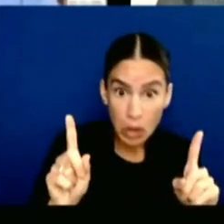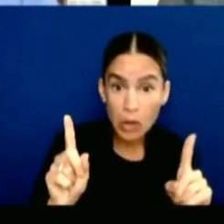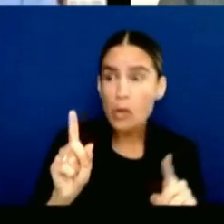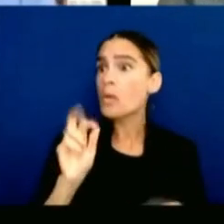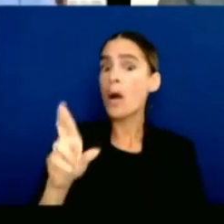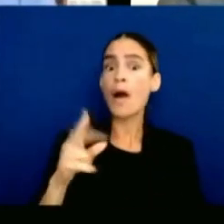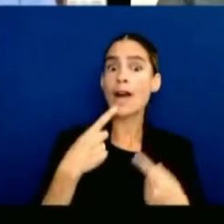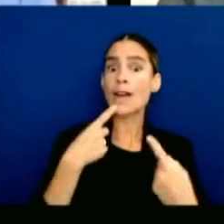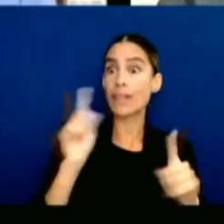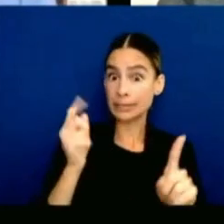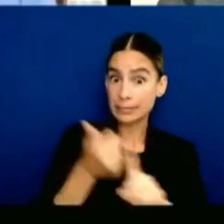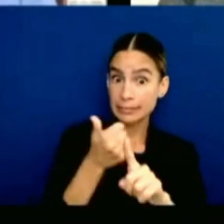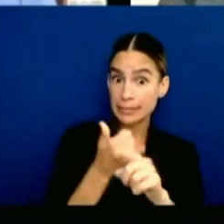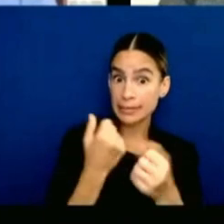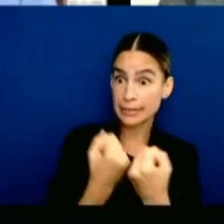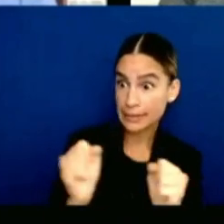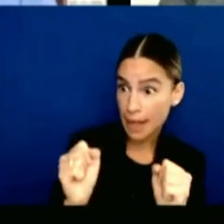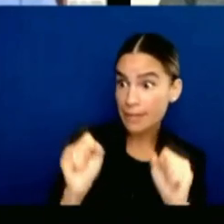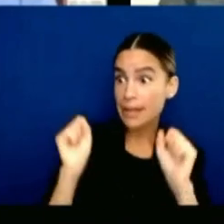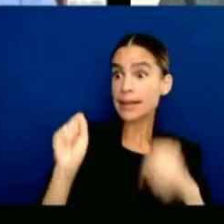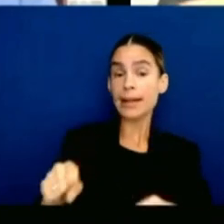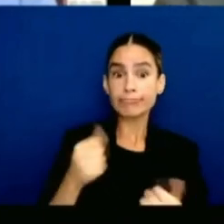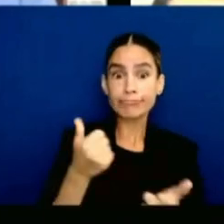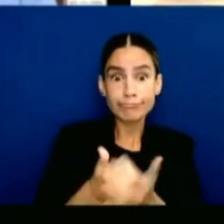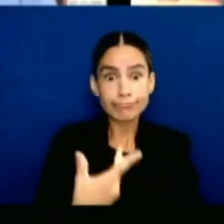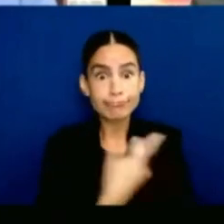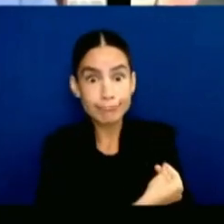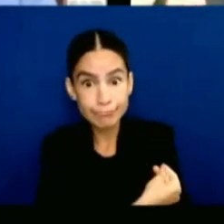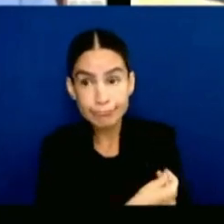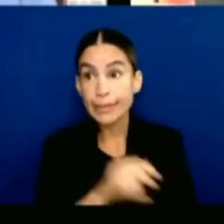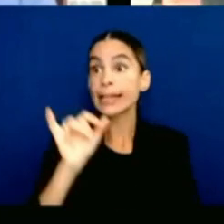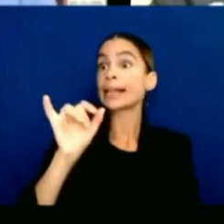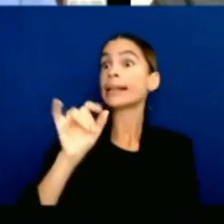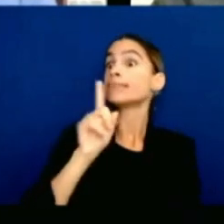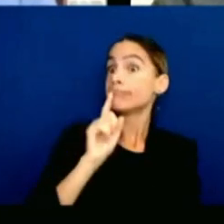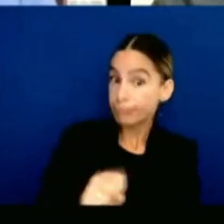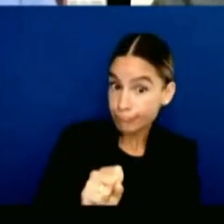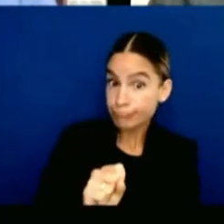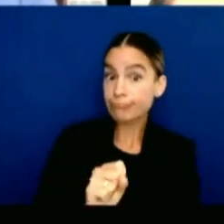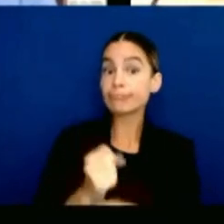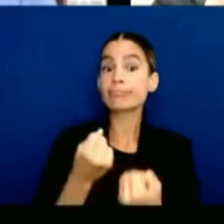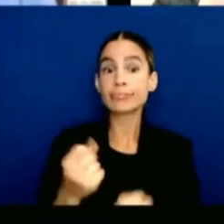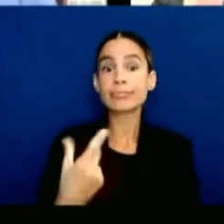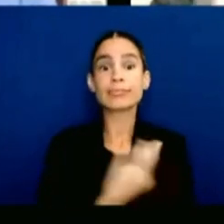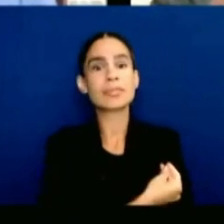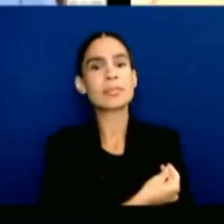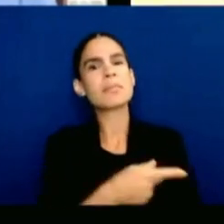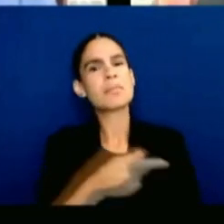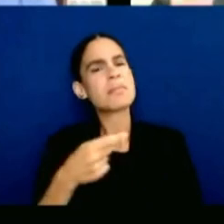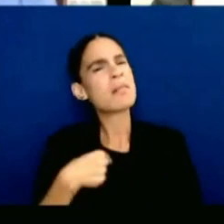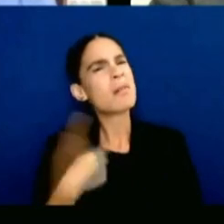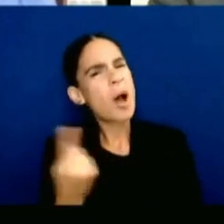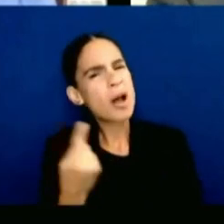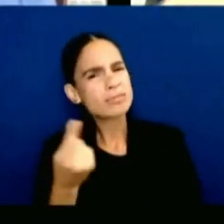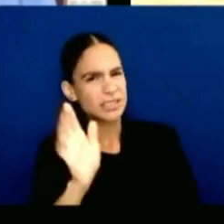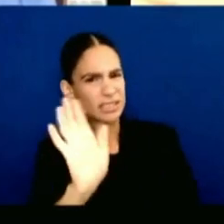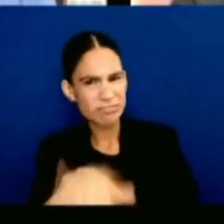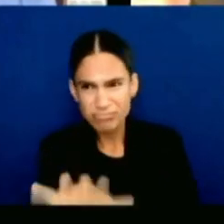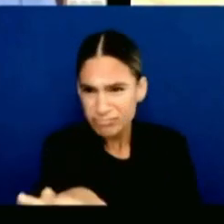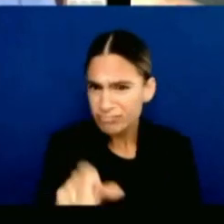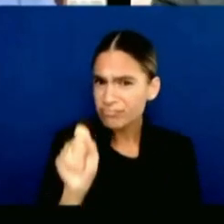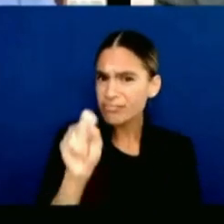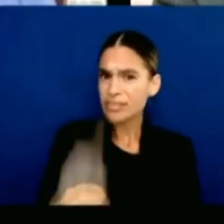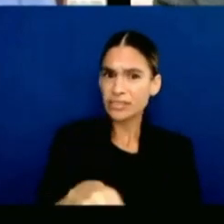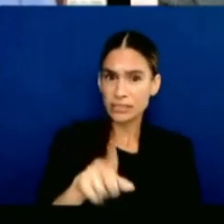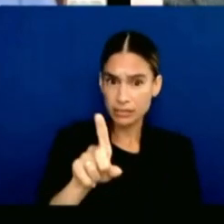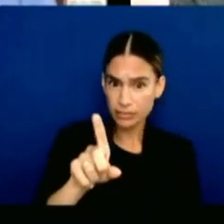so, and this question always gets asked, we are now working with the companies, BARDA, by their investment, to start